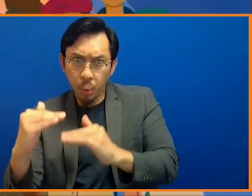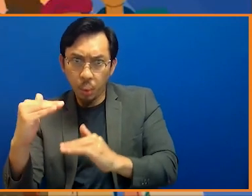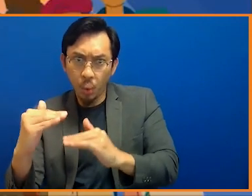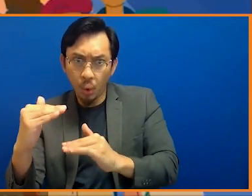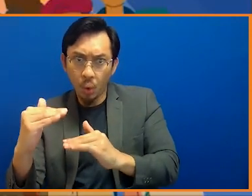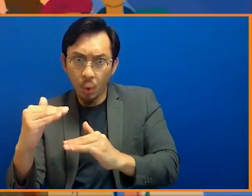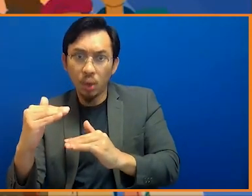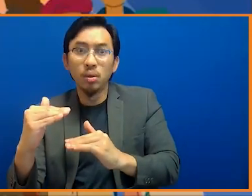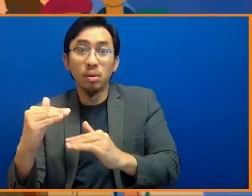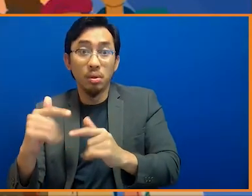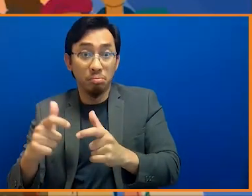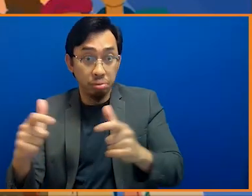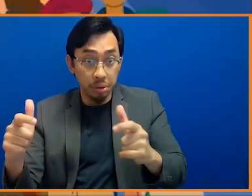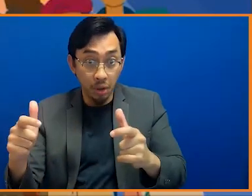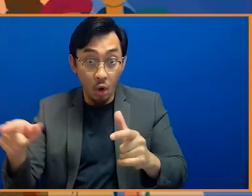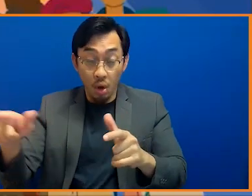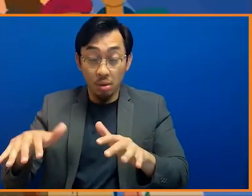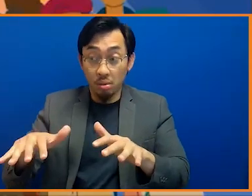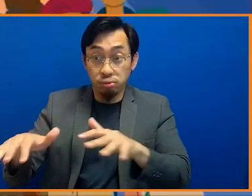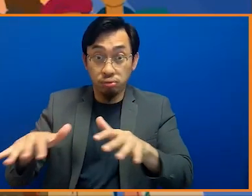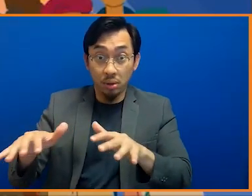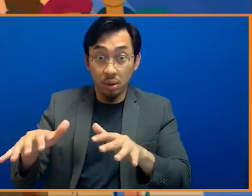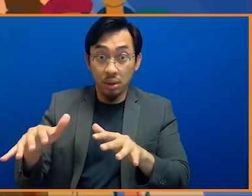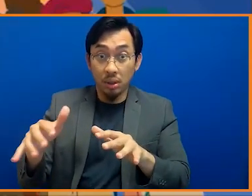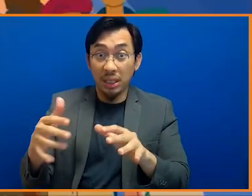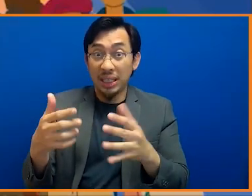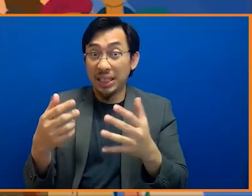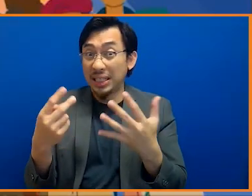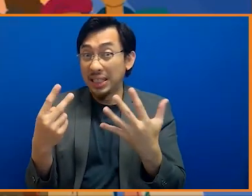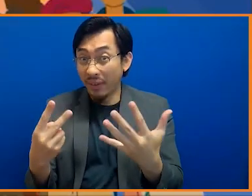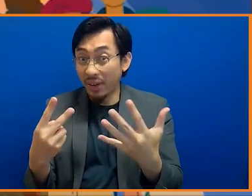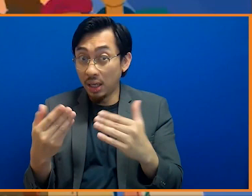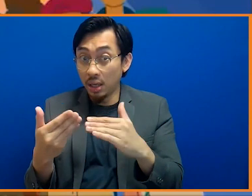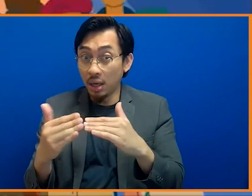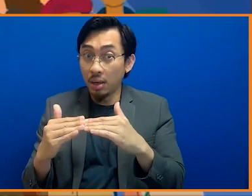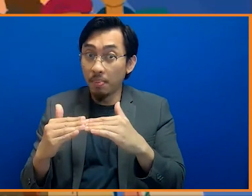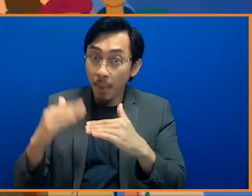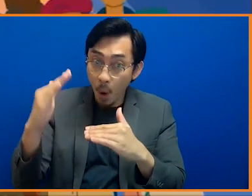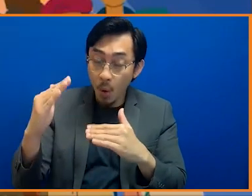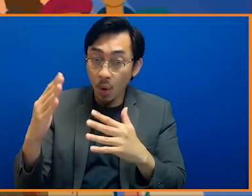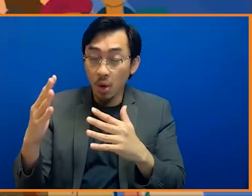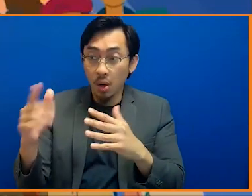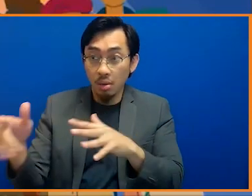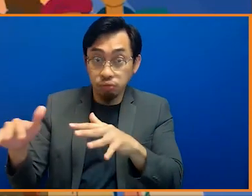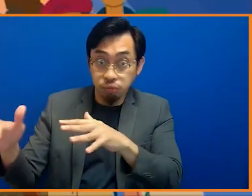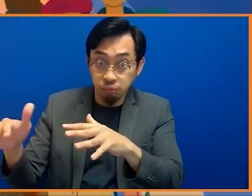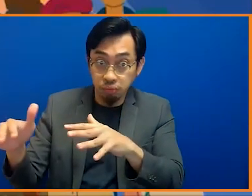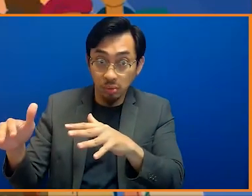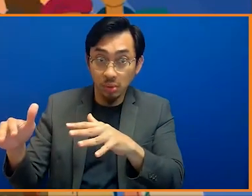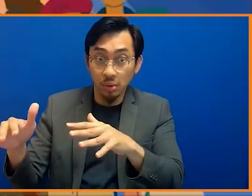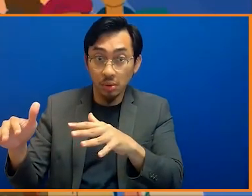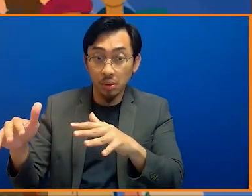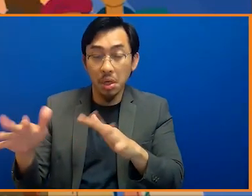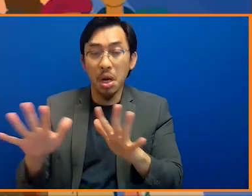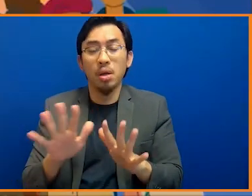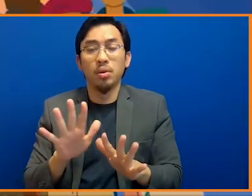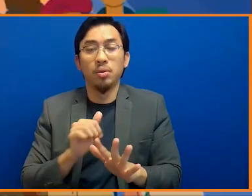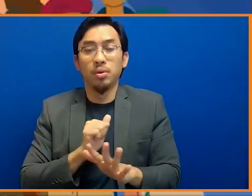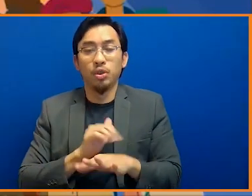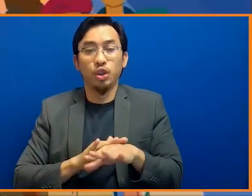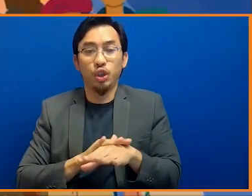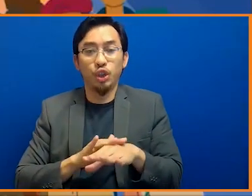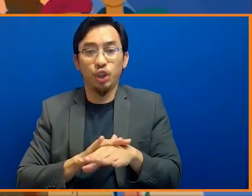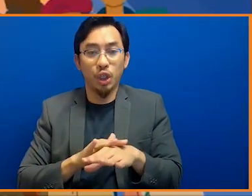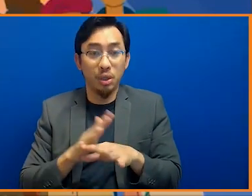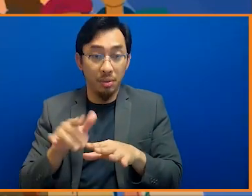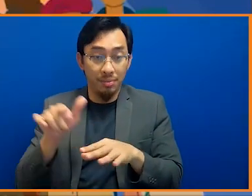is classified if the magnitude larger than 7 and it's shallow. The hypocenter